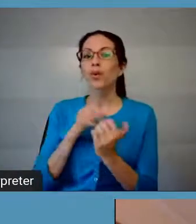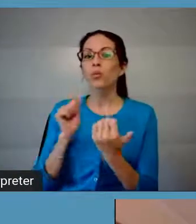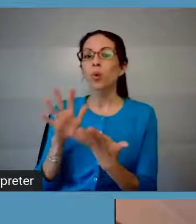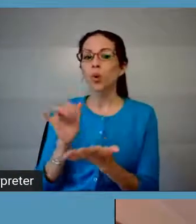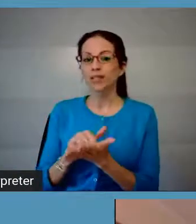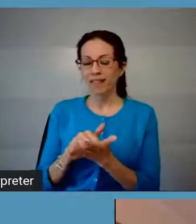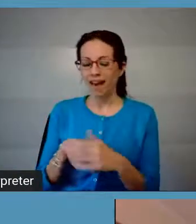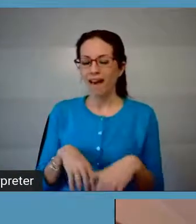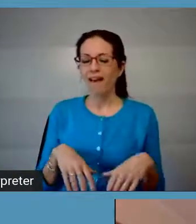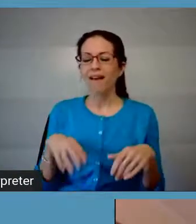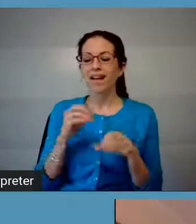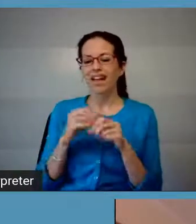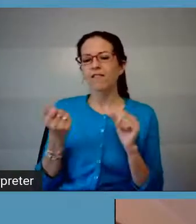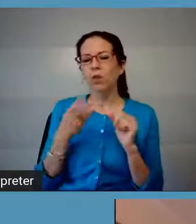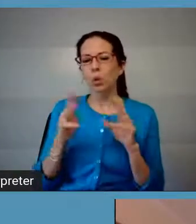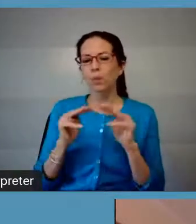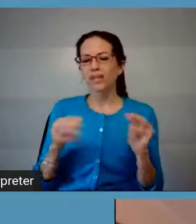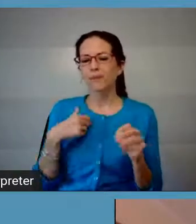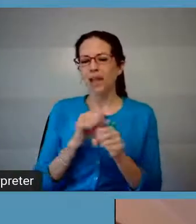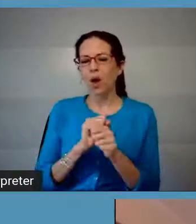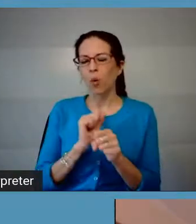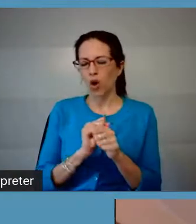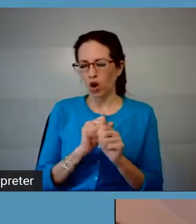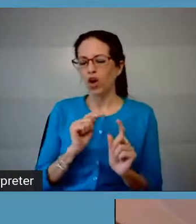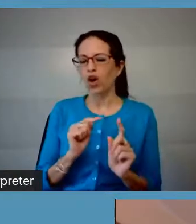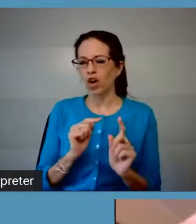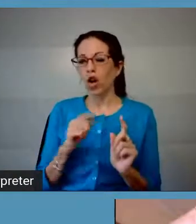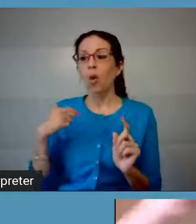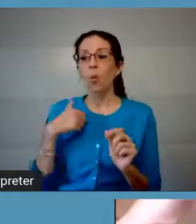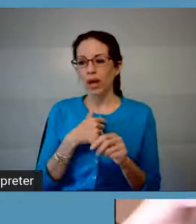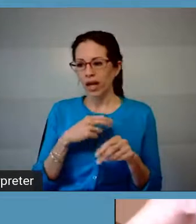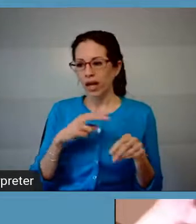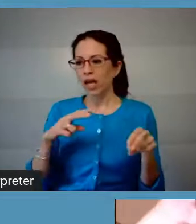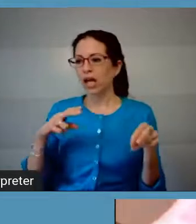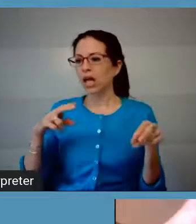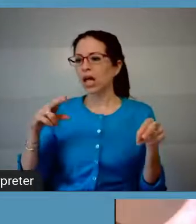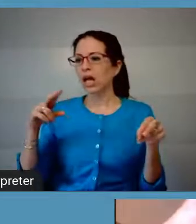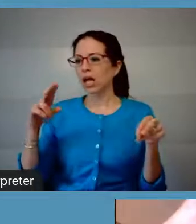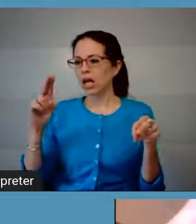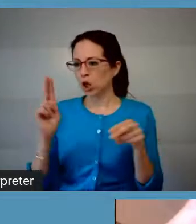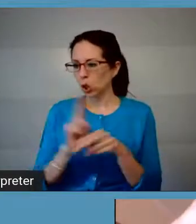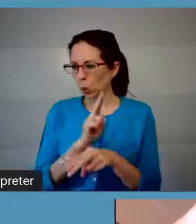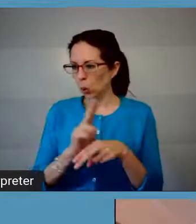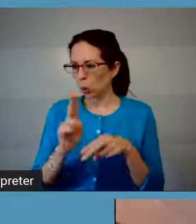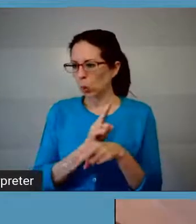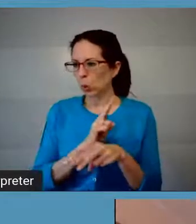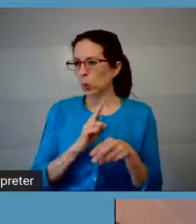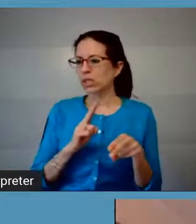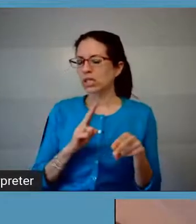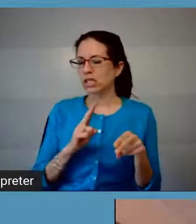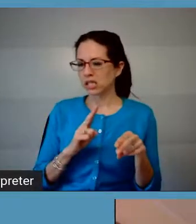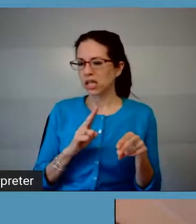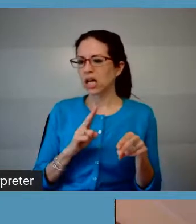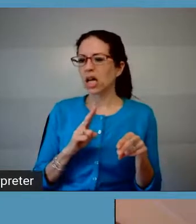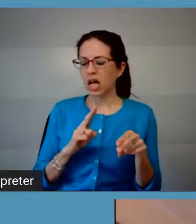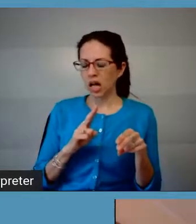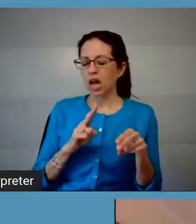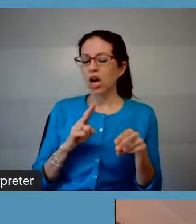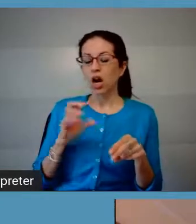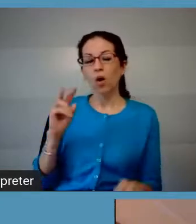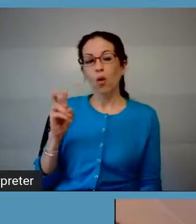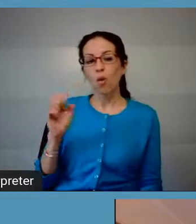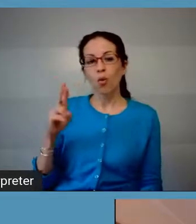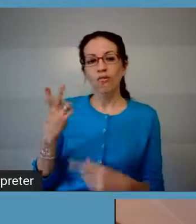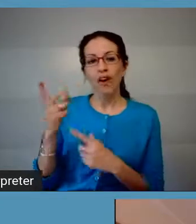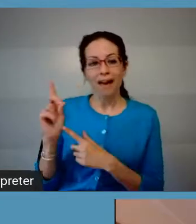at a couple of the museums where I worked in the past is we used an overhead approach. So you can manage that a couple of different